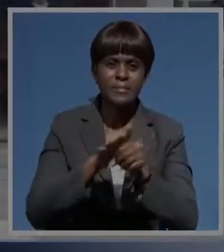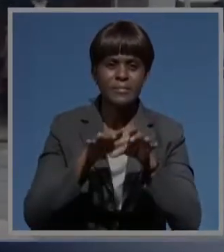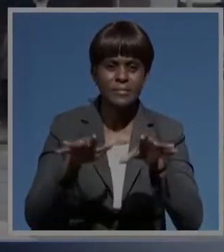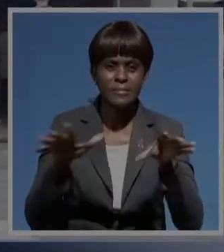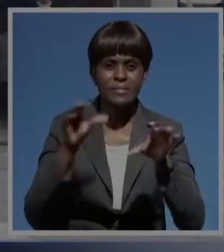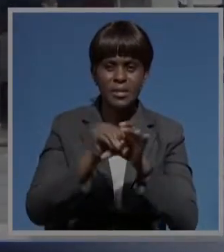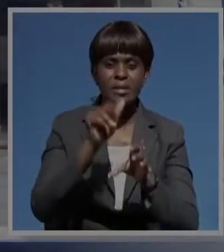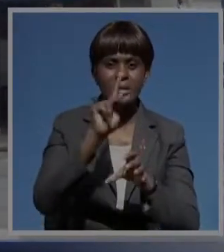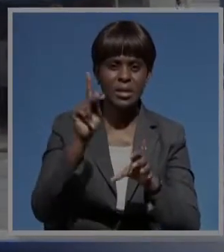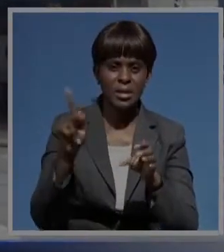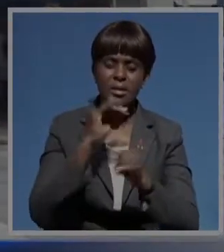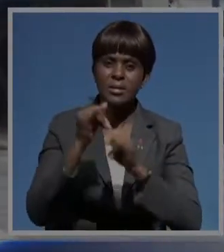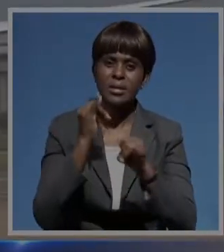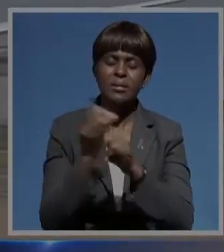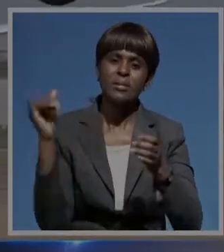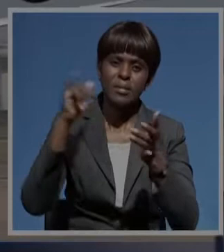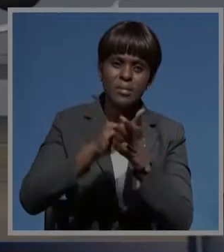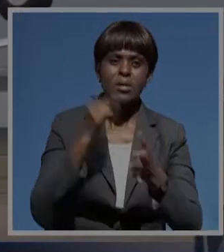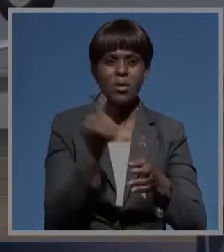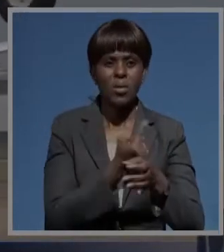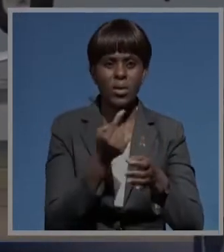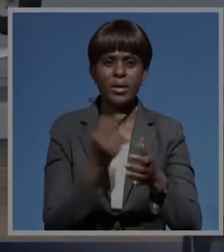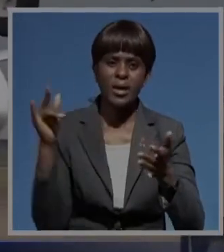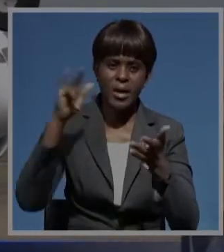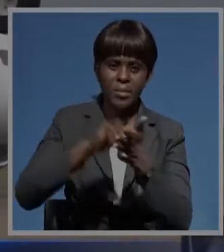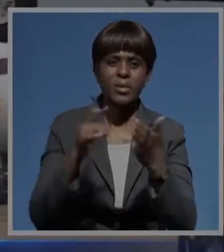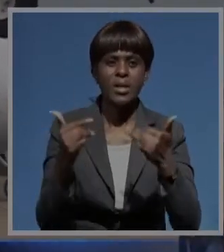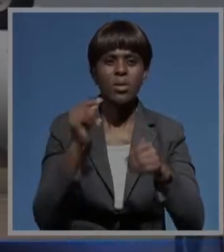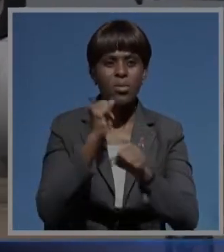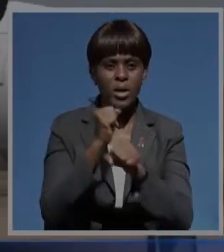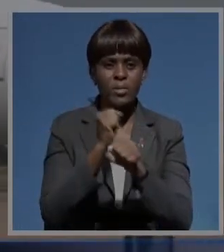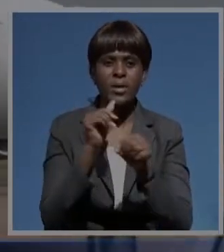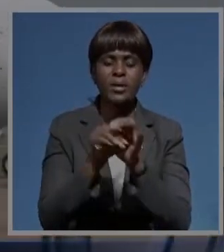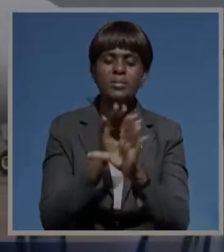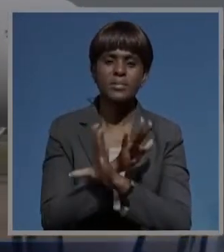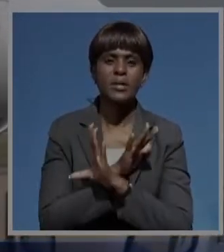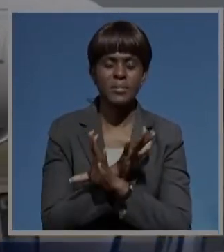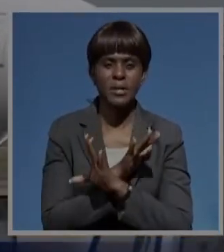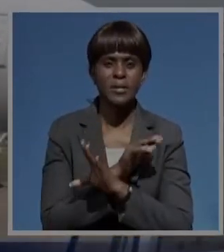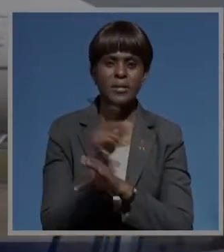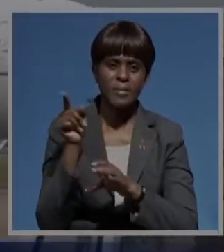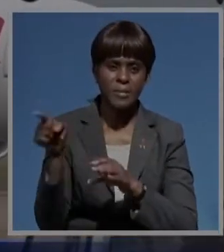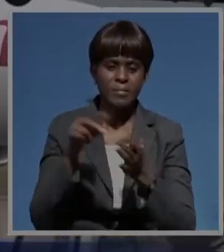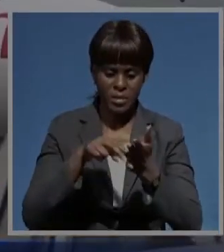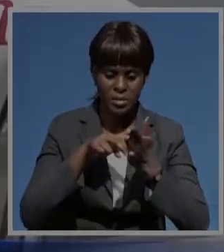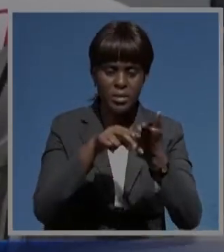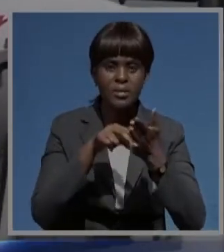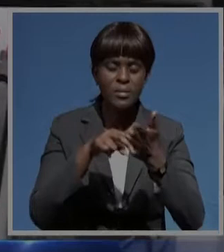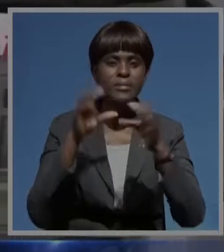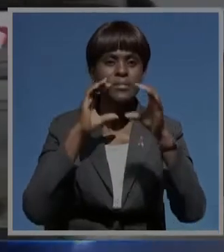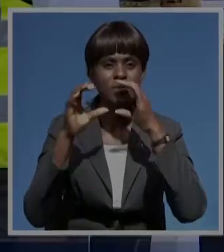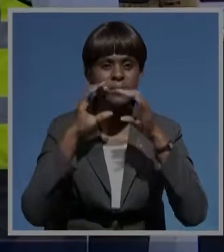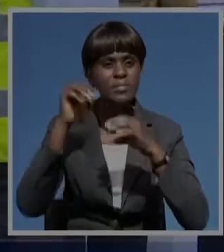Kenneth Kaunda International Airport, the only airport still operating in Zambia. Transport and Communications Minister